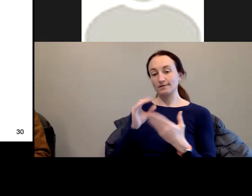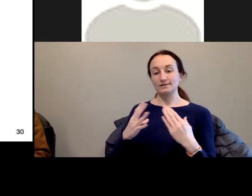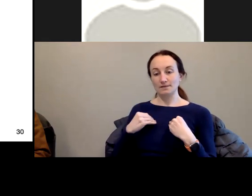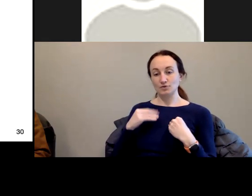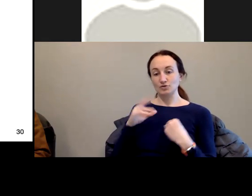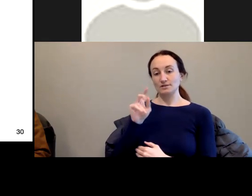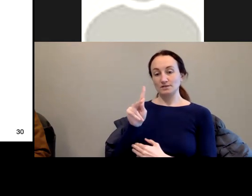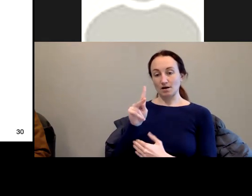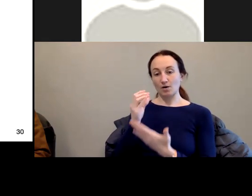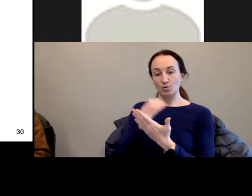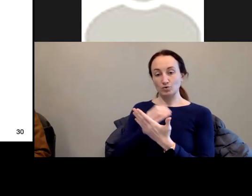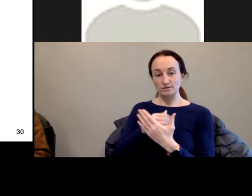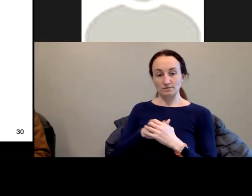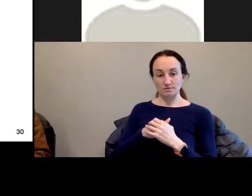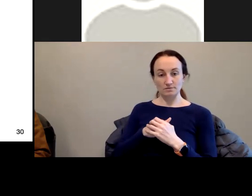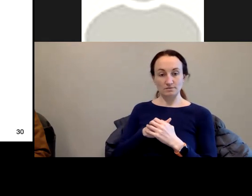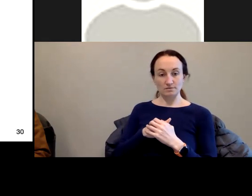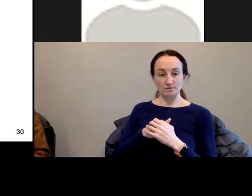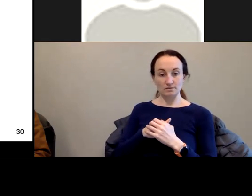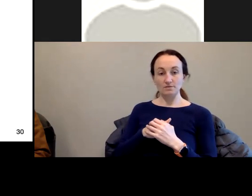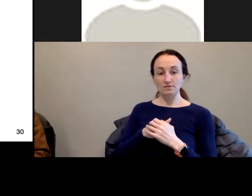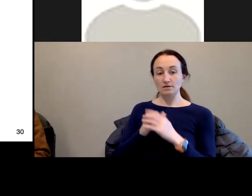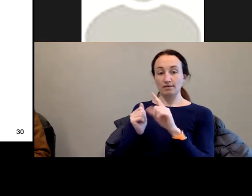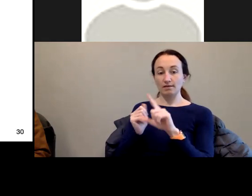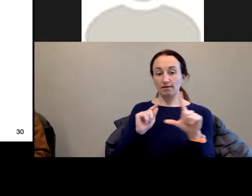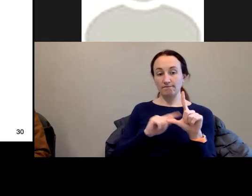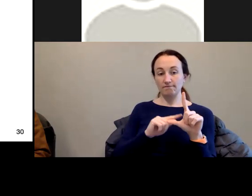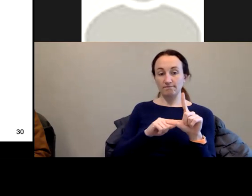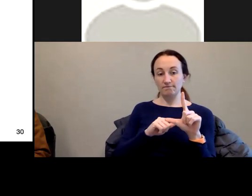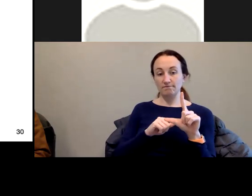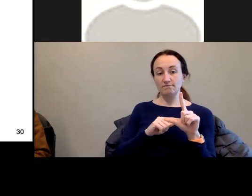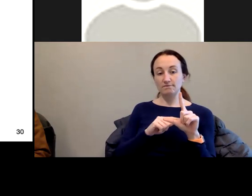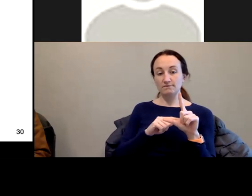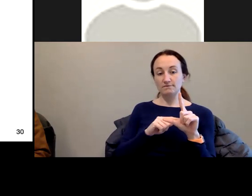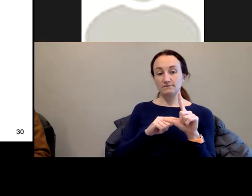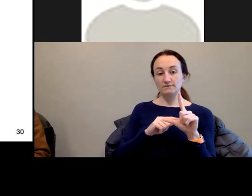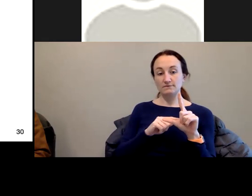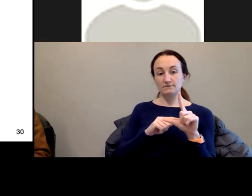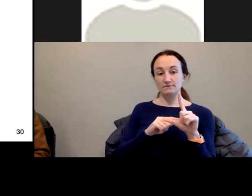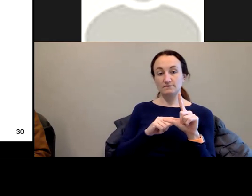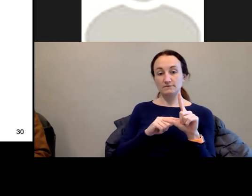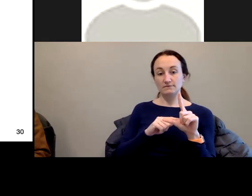docked poses, right? So on the left-hand side, we have an